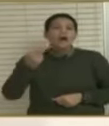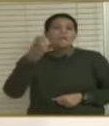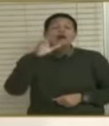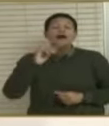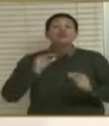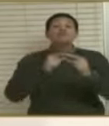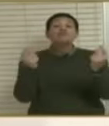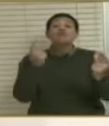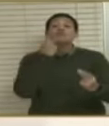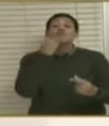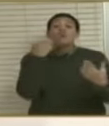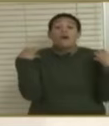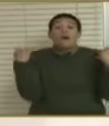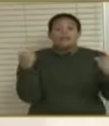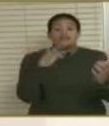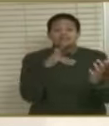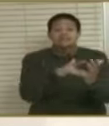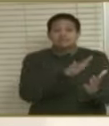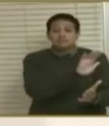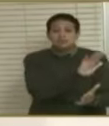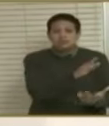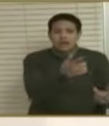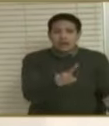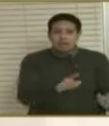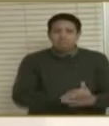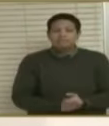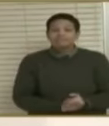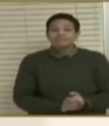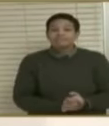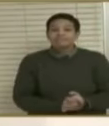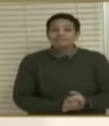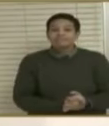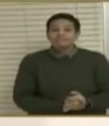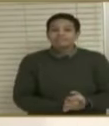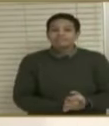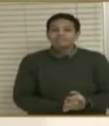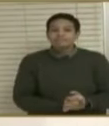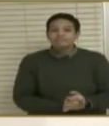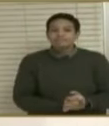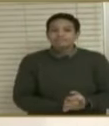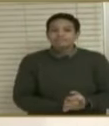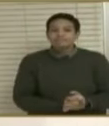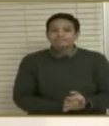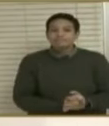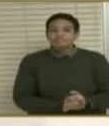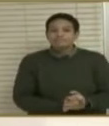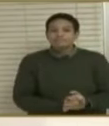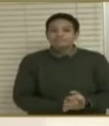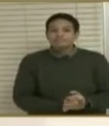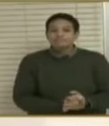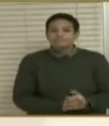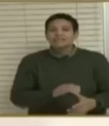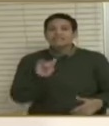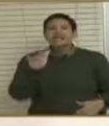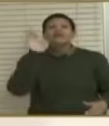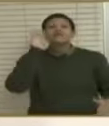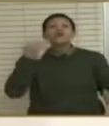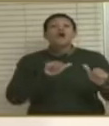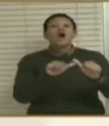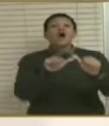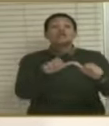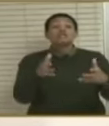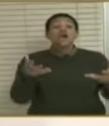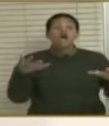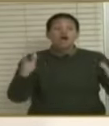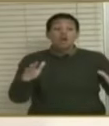centers, and that exercise continues. We will continue until we complete